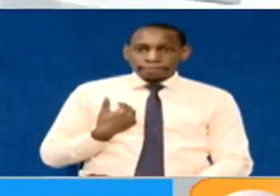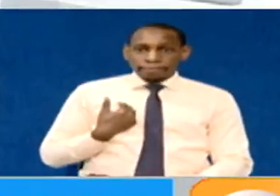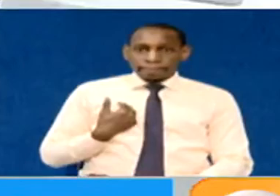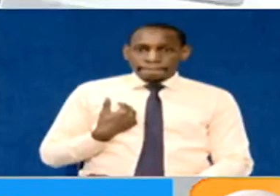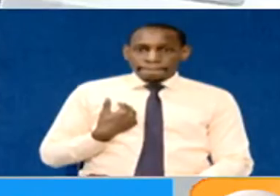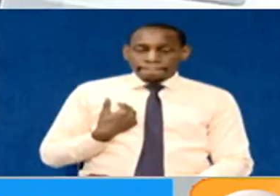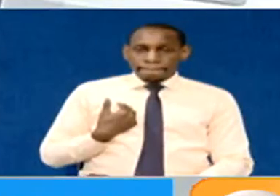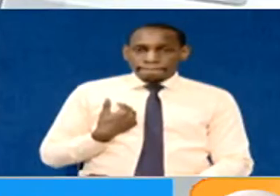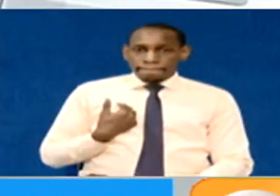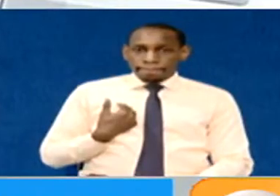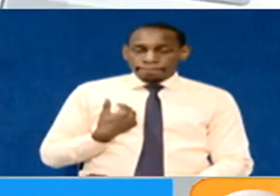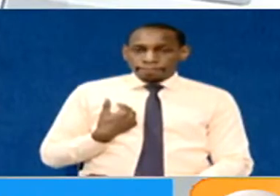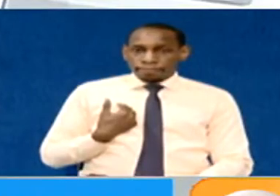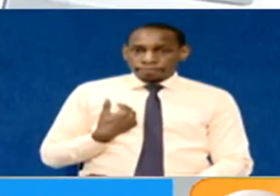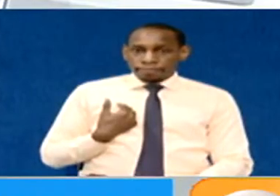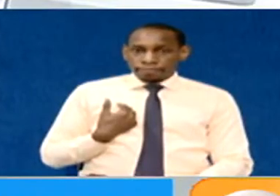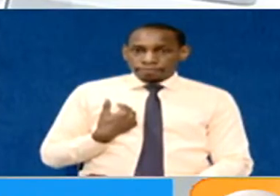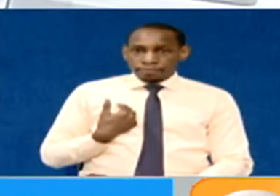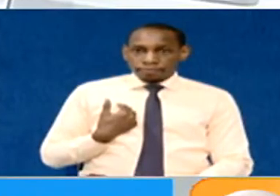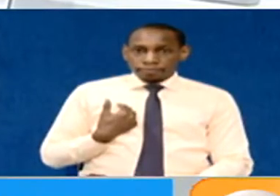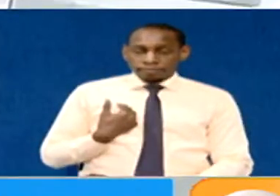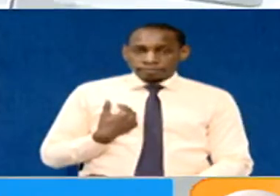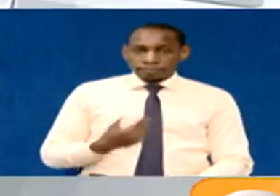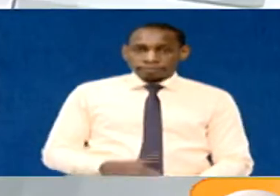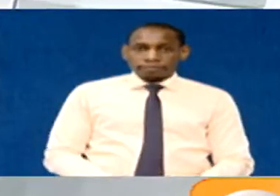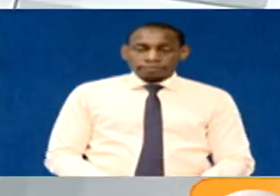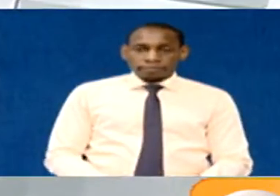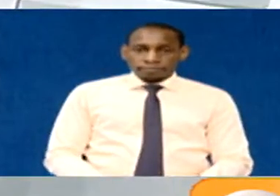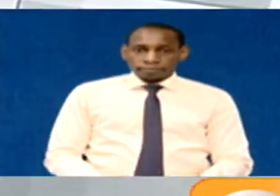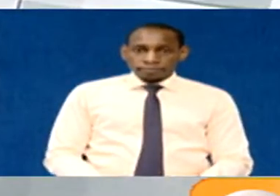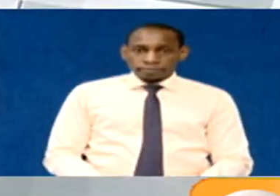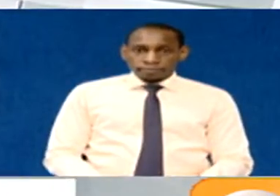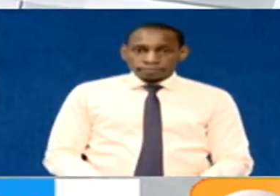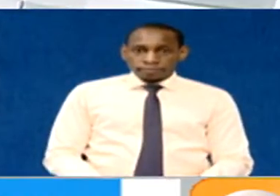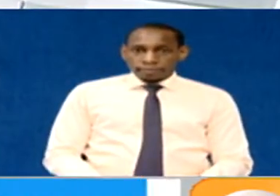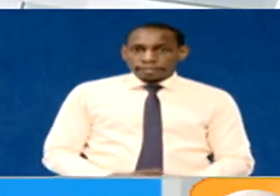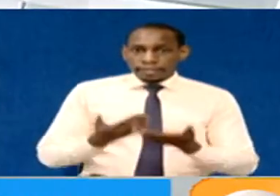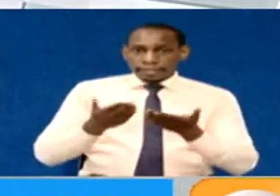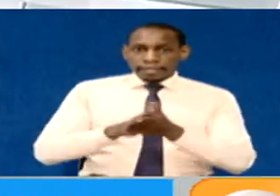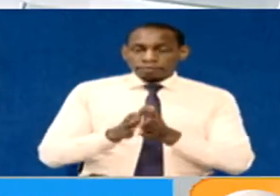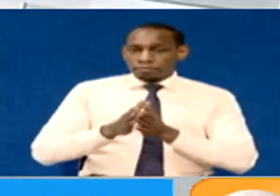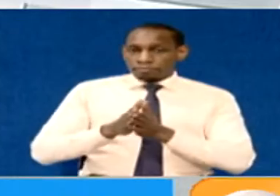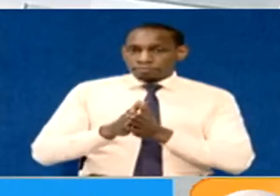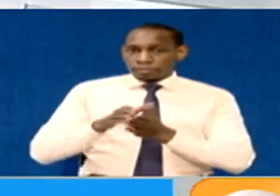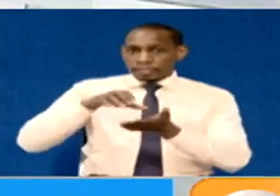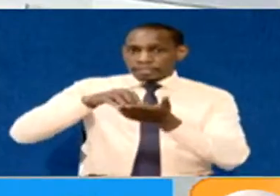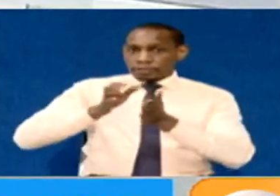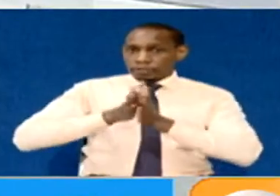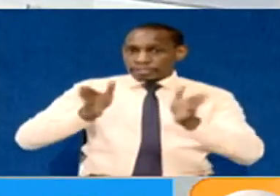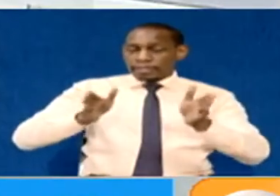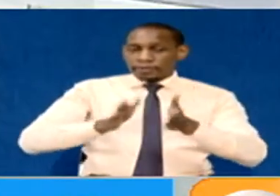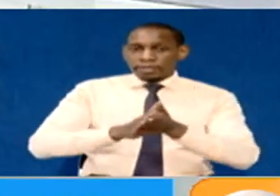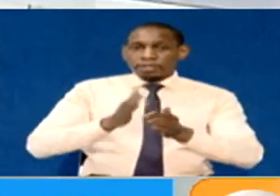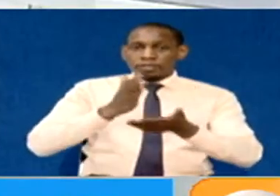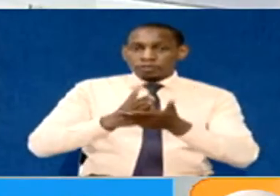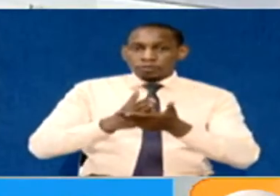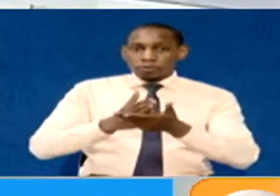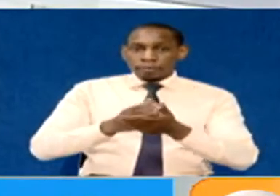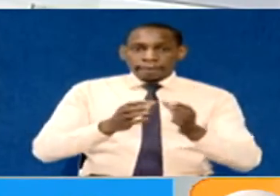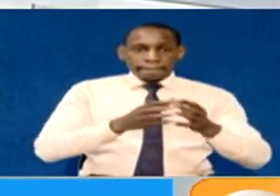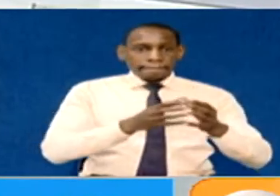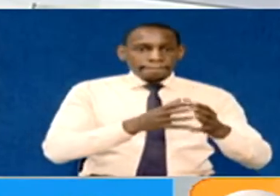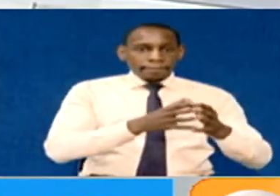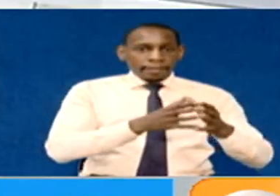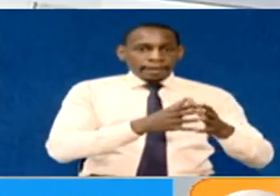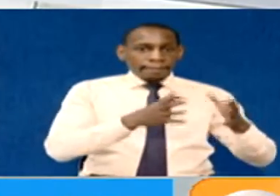misnomer, what we had before this constitution and what we have now in the whole understanding of it. Because even though we have the minority